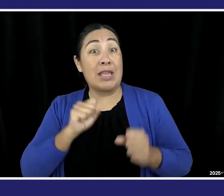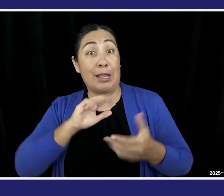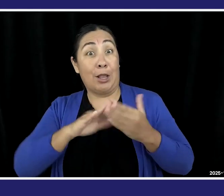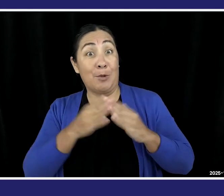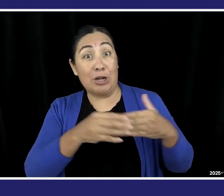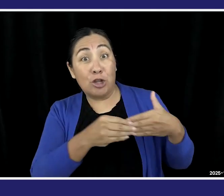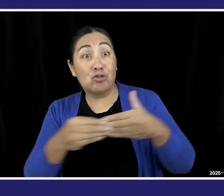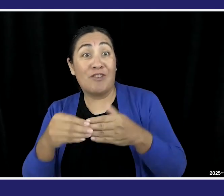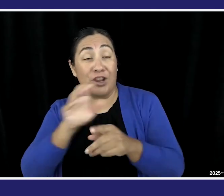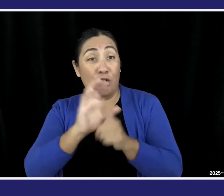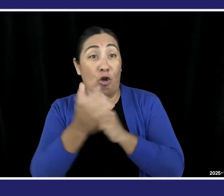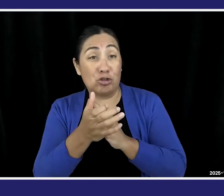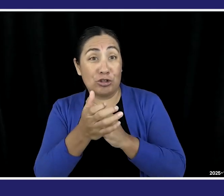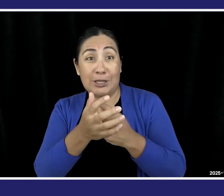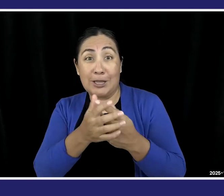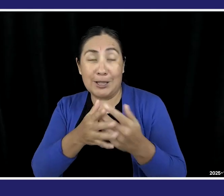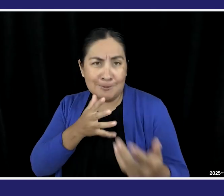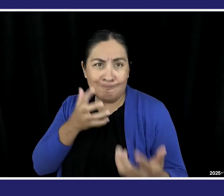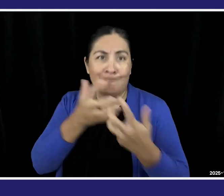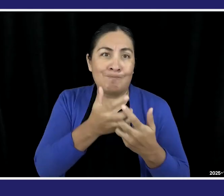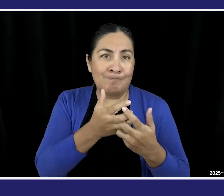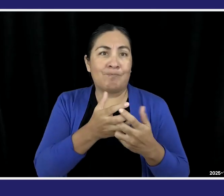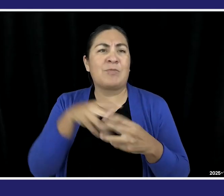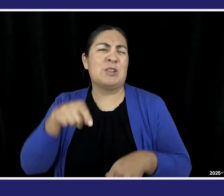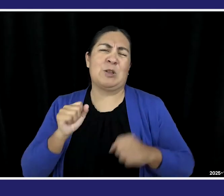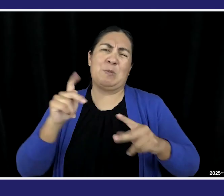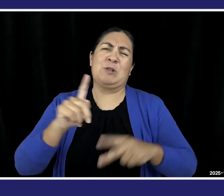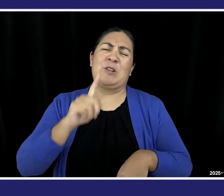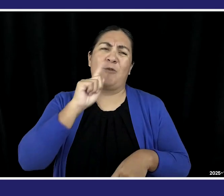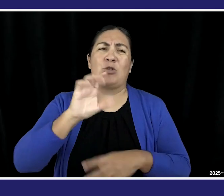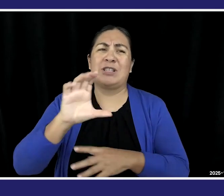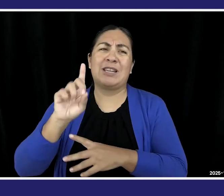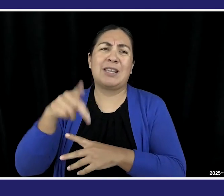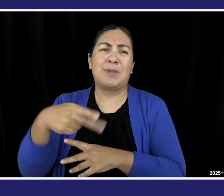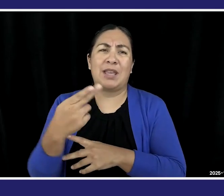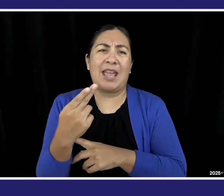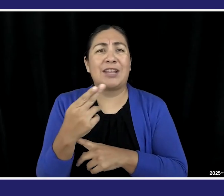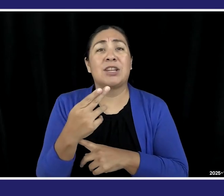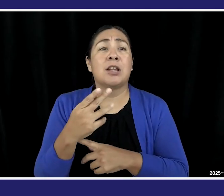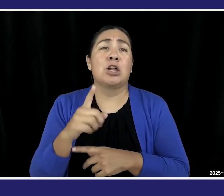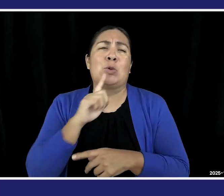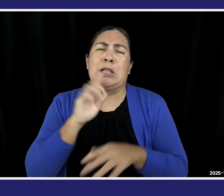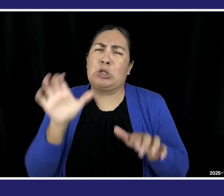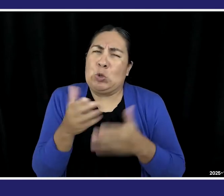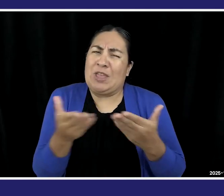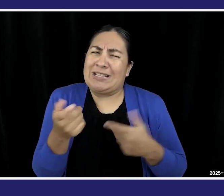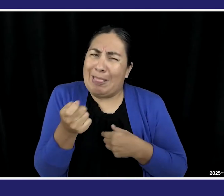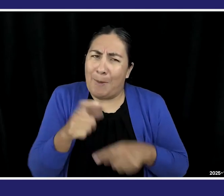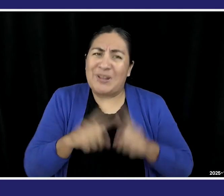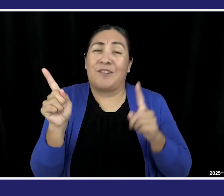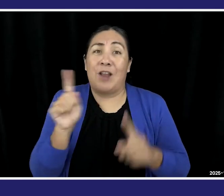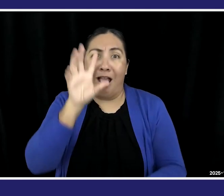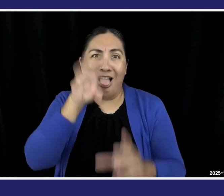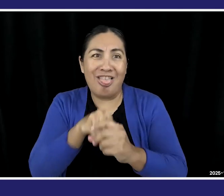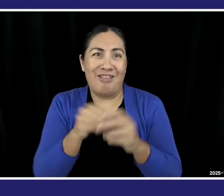CDPH in California to do things a little differently, engaging with you often as we work to transform behavioral health and